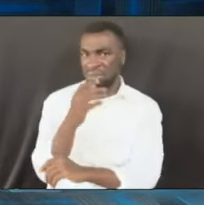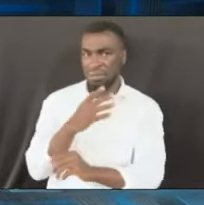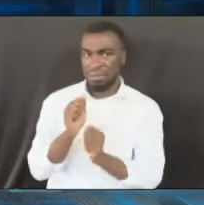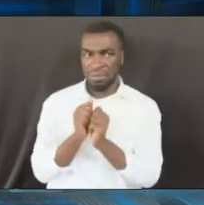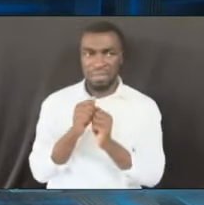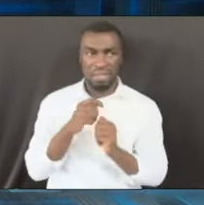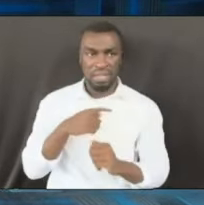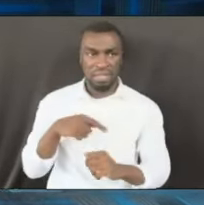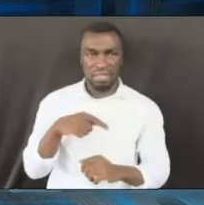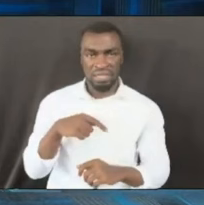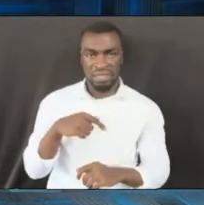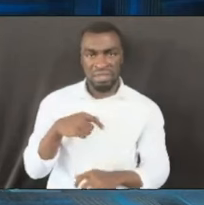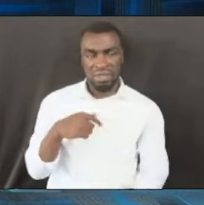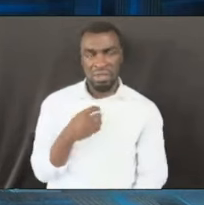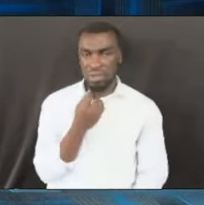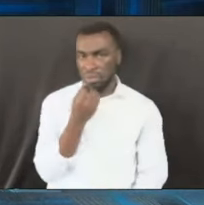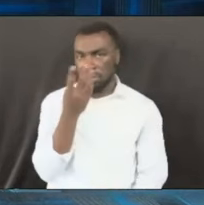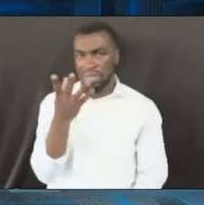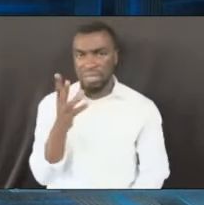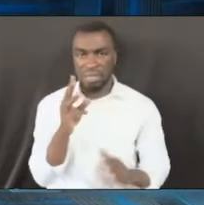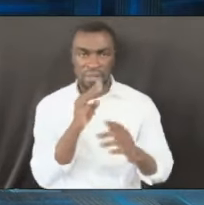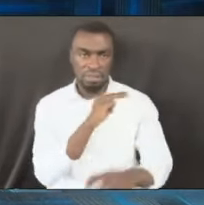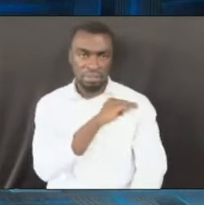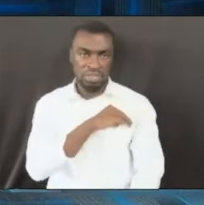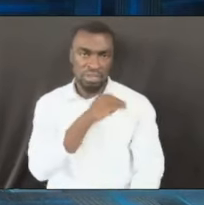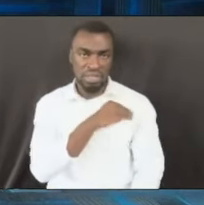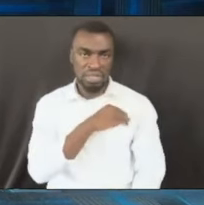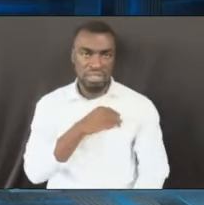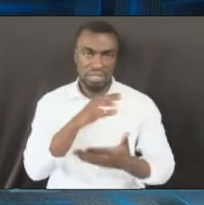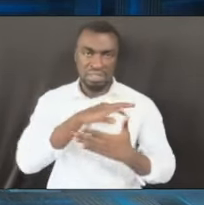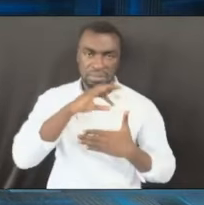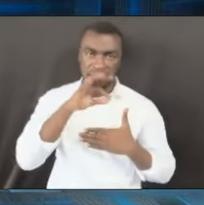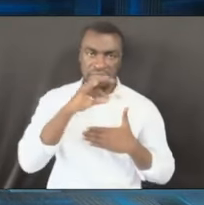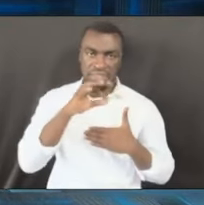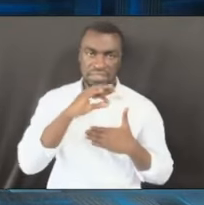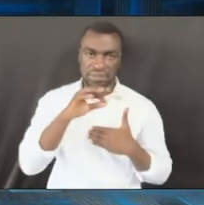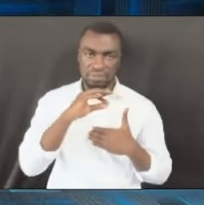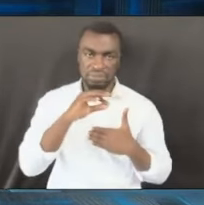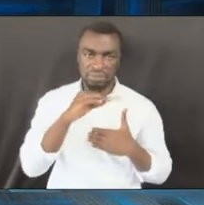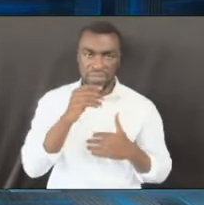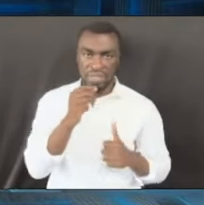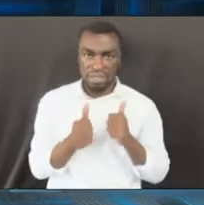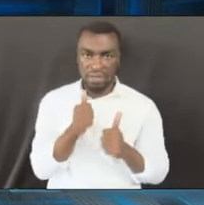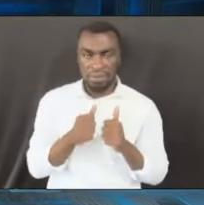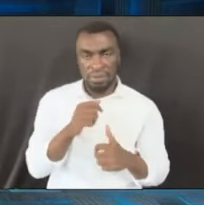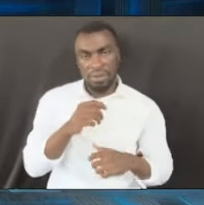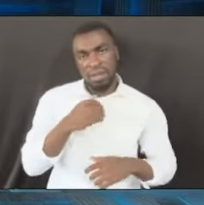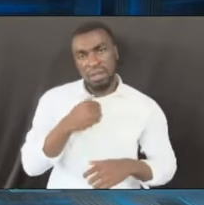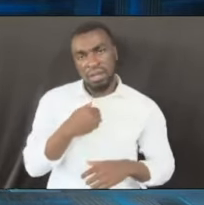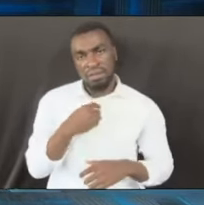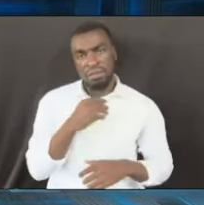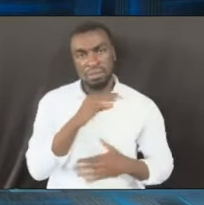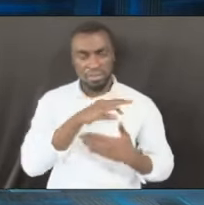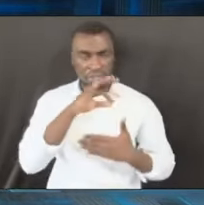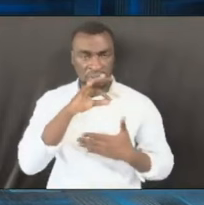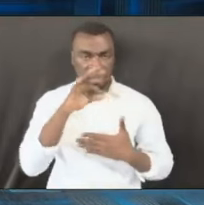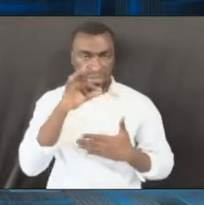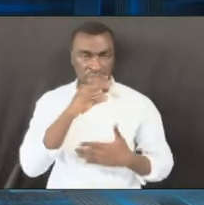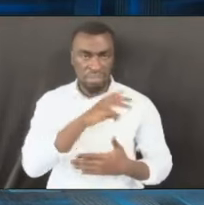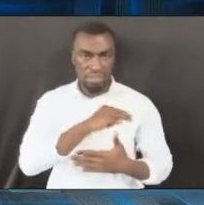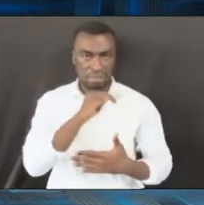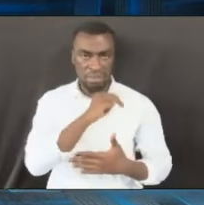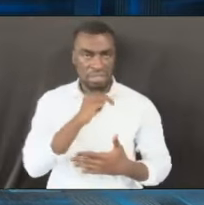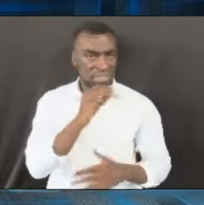you lack the missionary spirit. And if you lack the missionary spirit, your name will never be captured in the